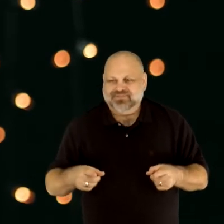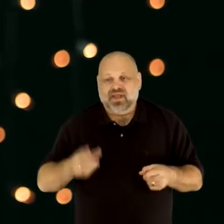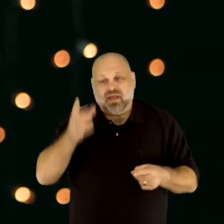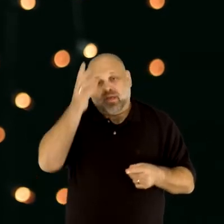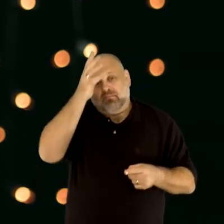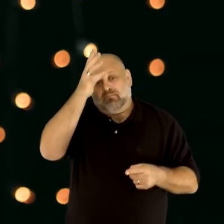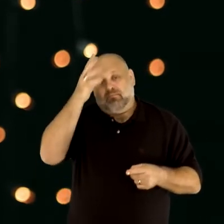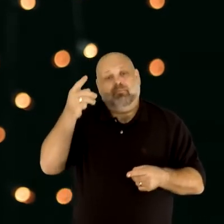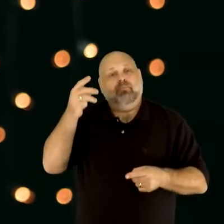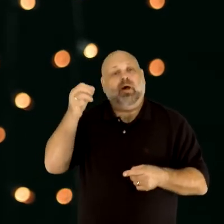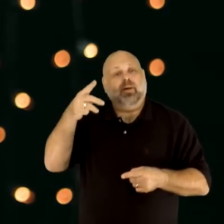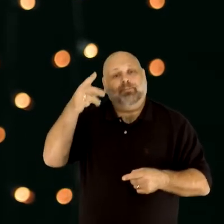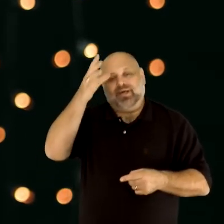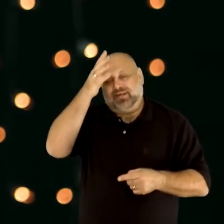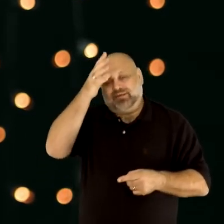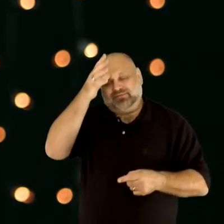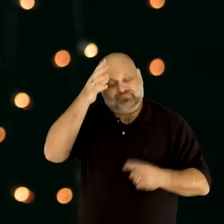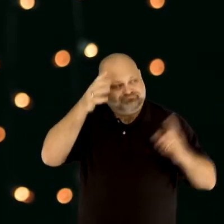in walks Pop.